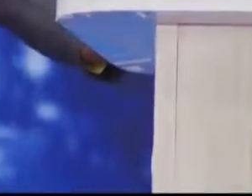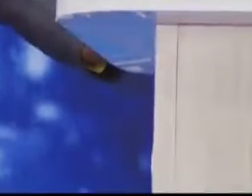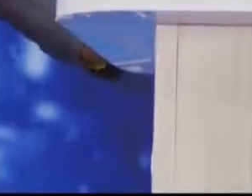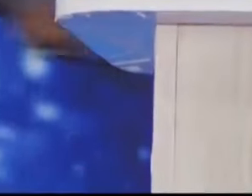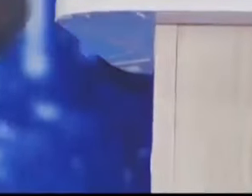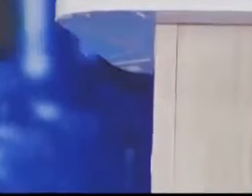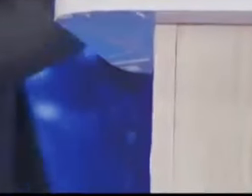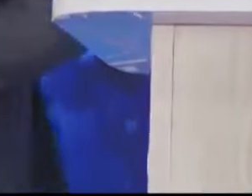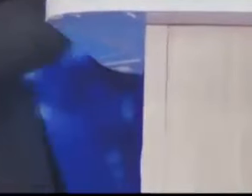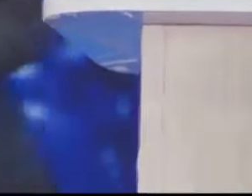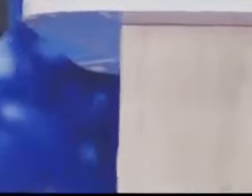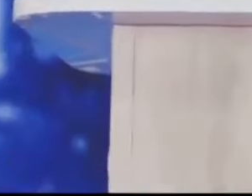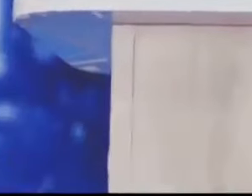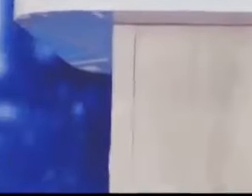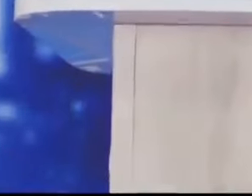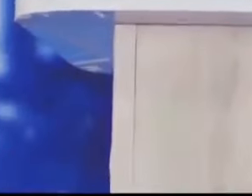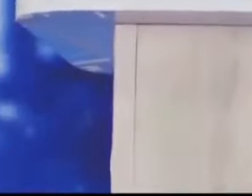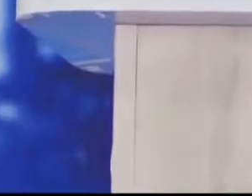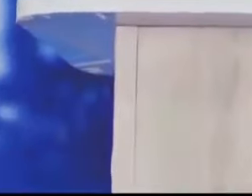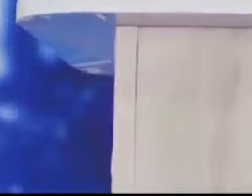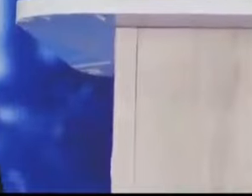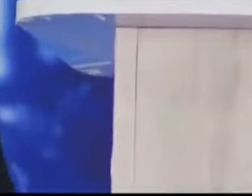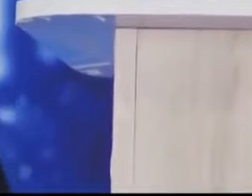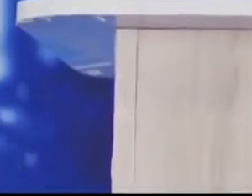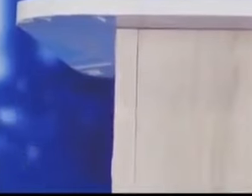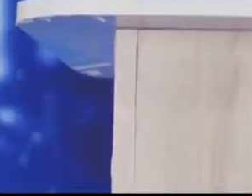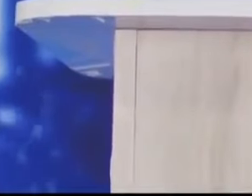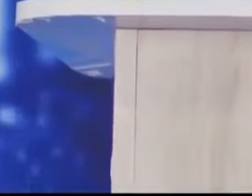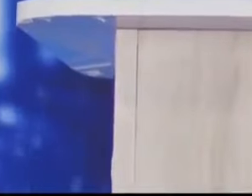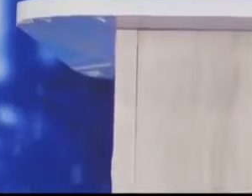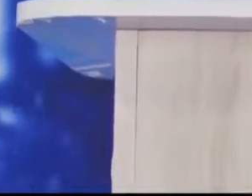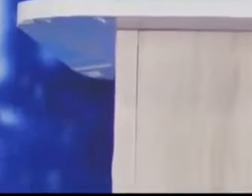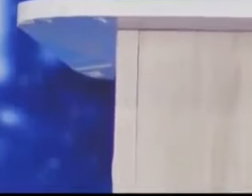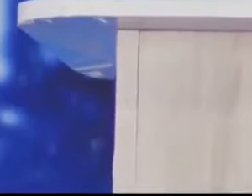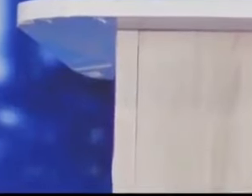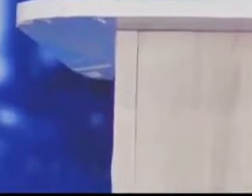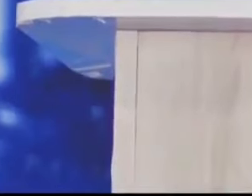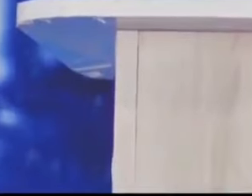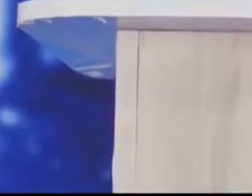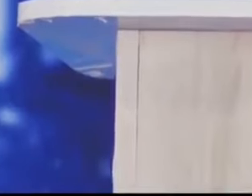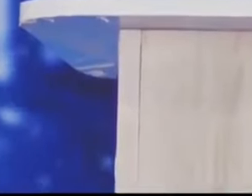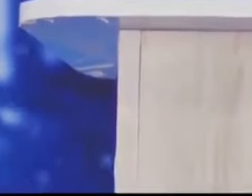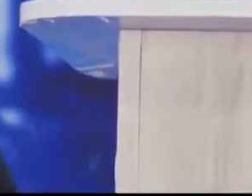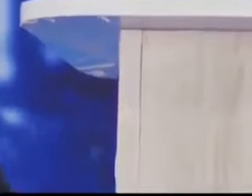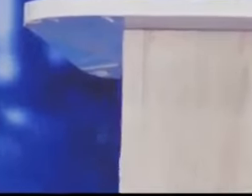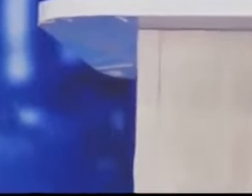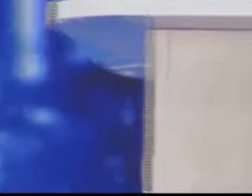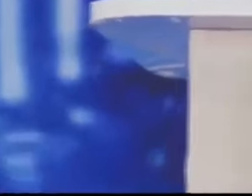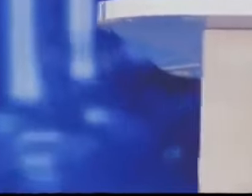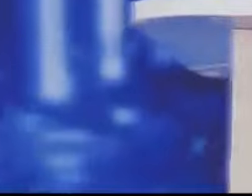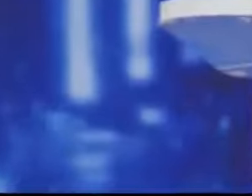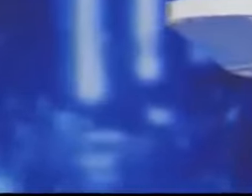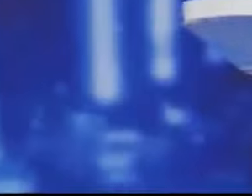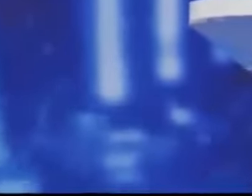will not worship my idol? Am I hearing, you know who I am, and I set my mind this